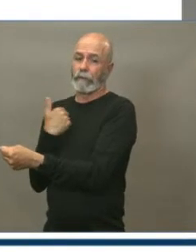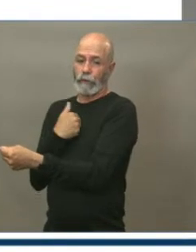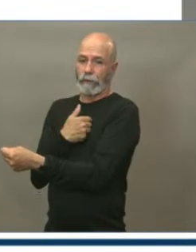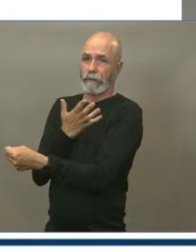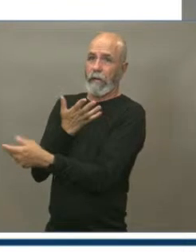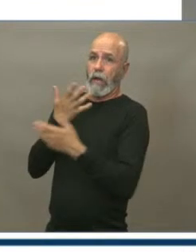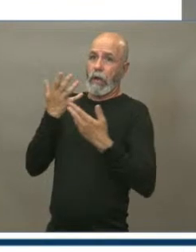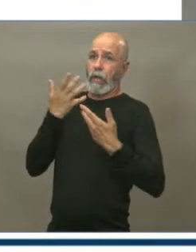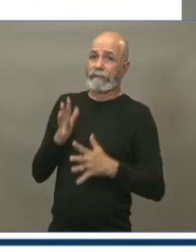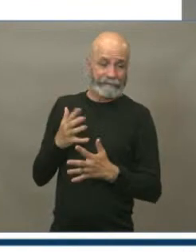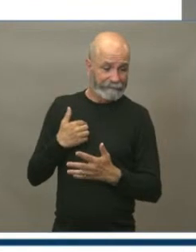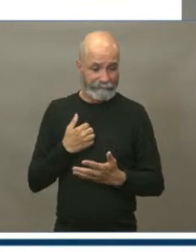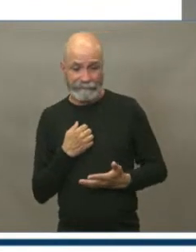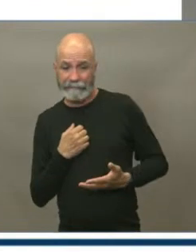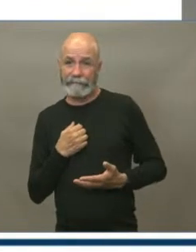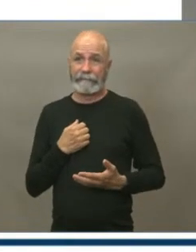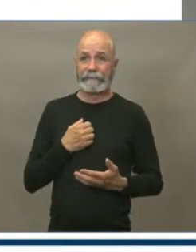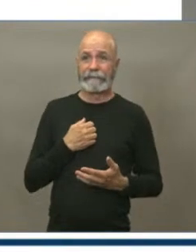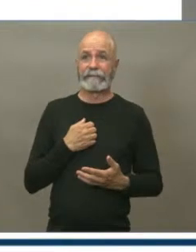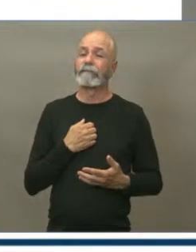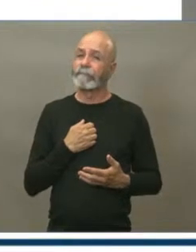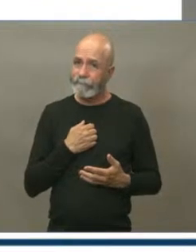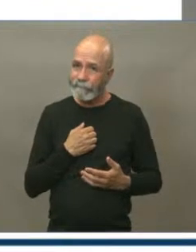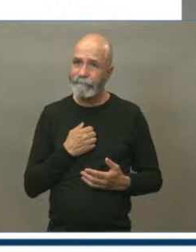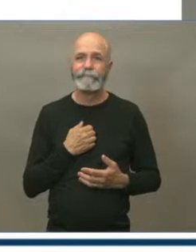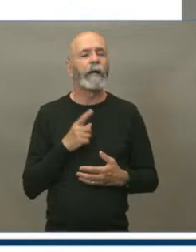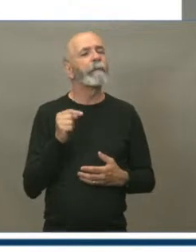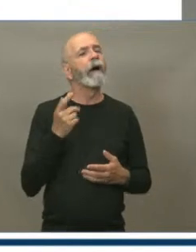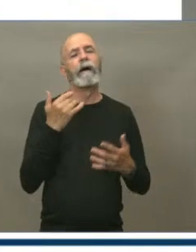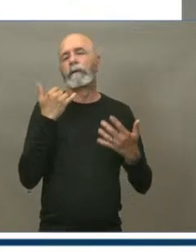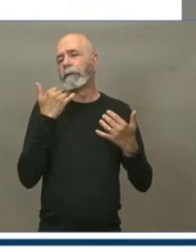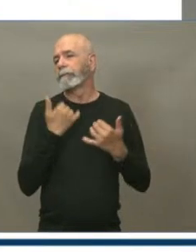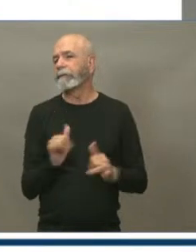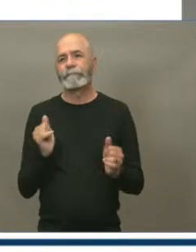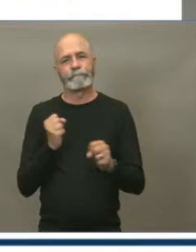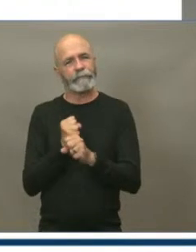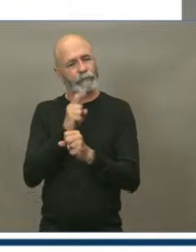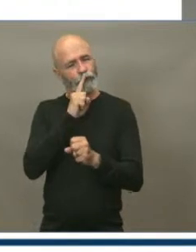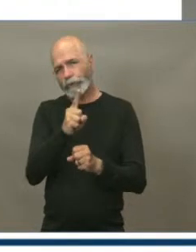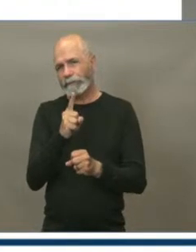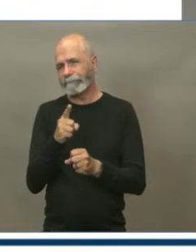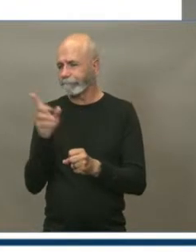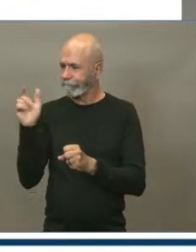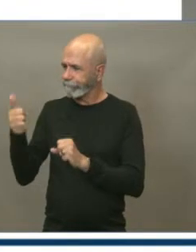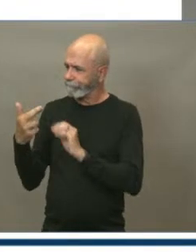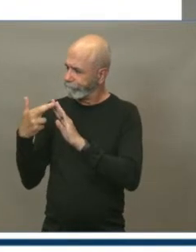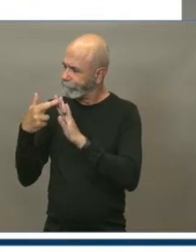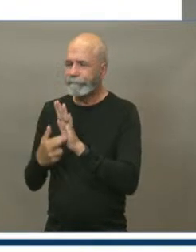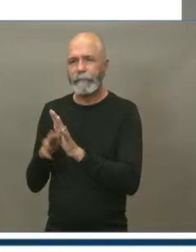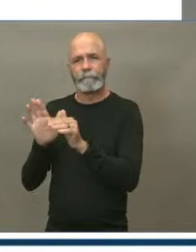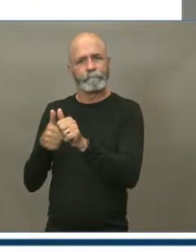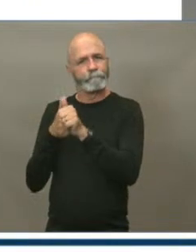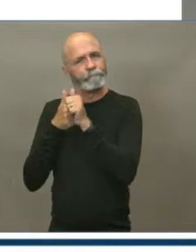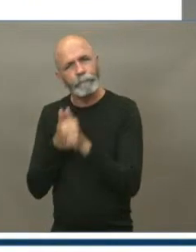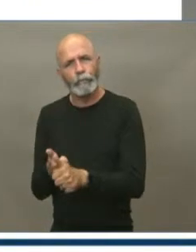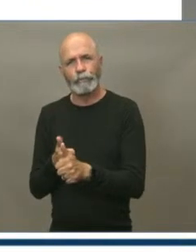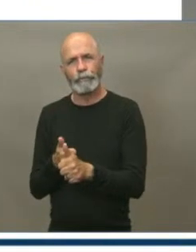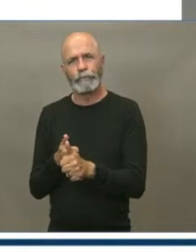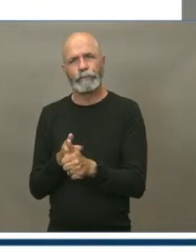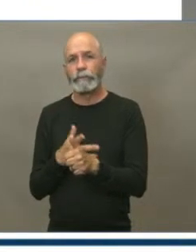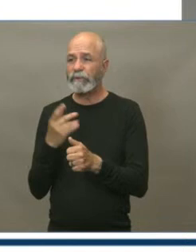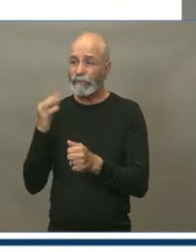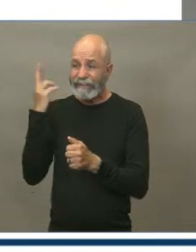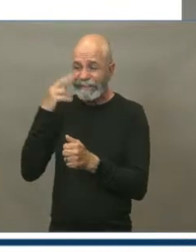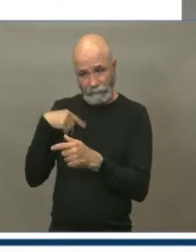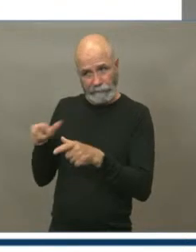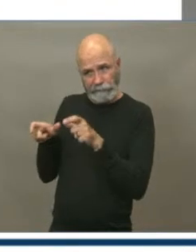anywhere else, we need to continue to make sure that we're strict adherence to all the COVID protocols that are in place to minimize any risk